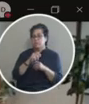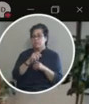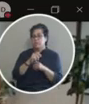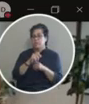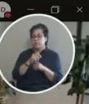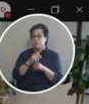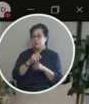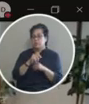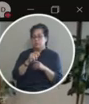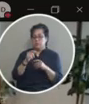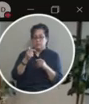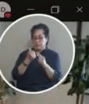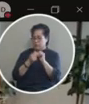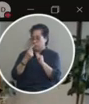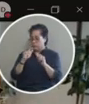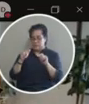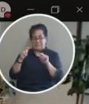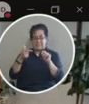Anello's motion?